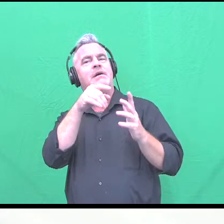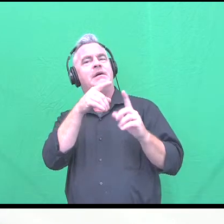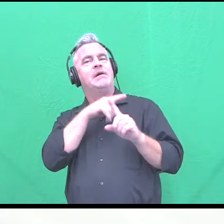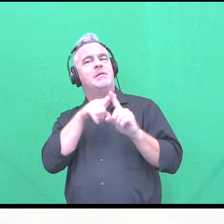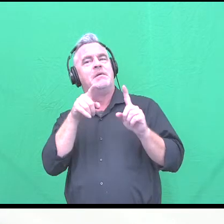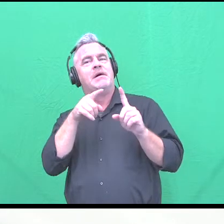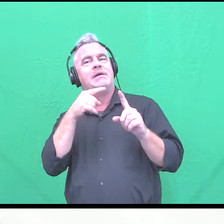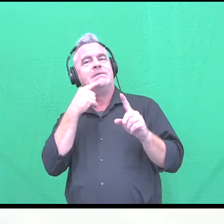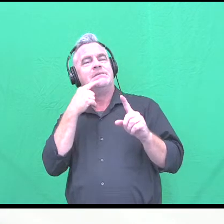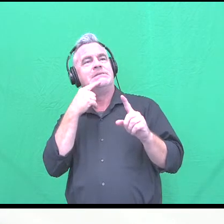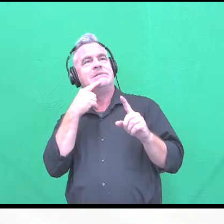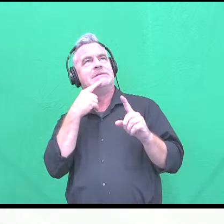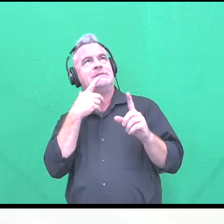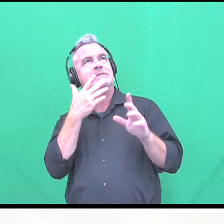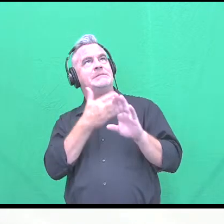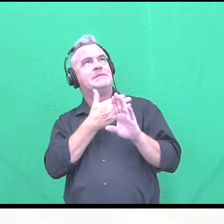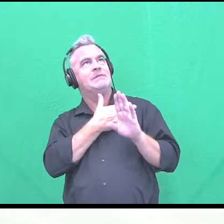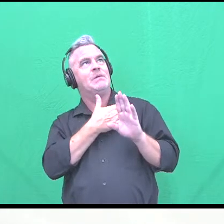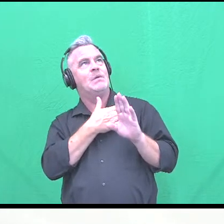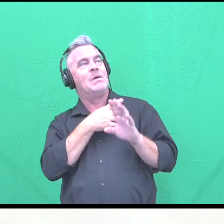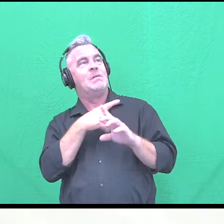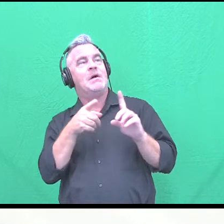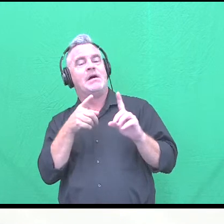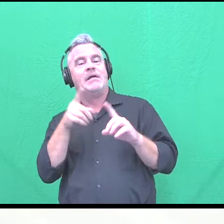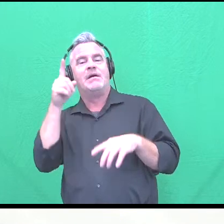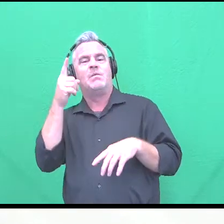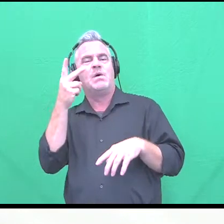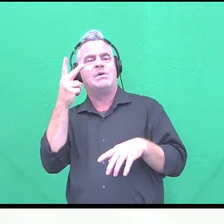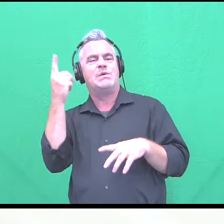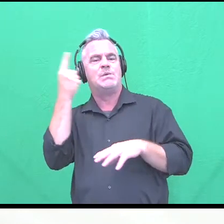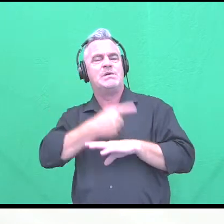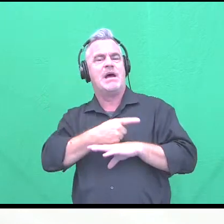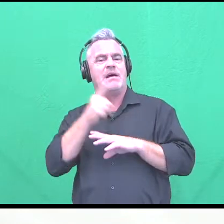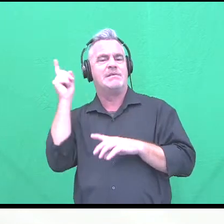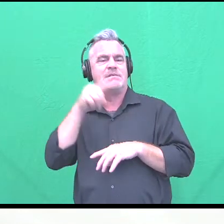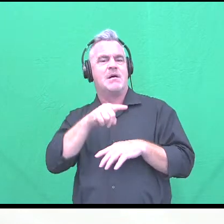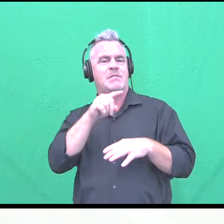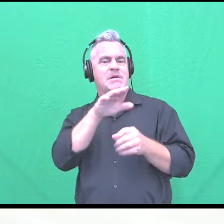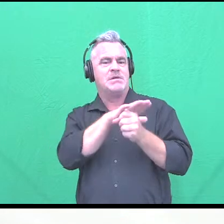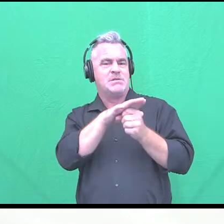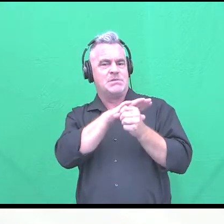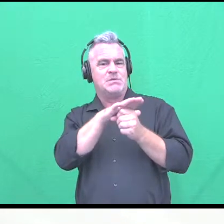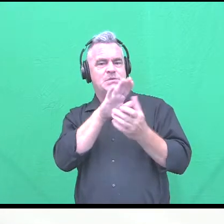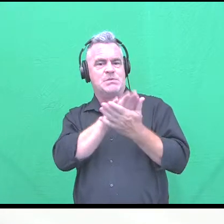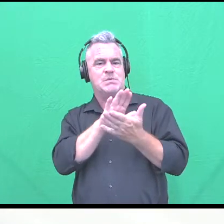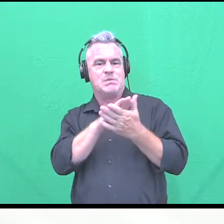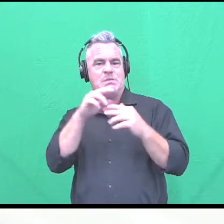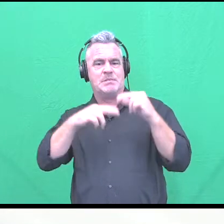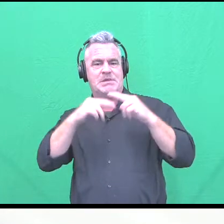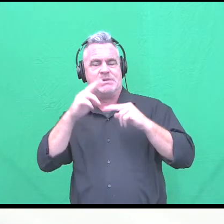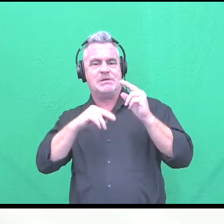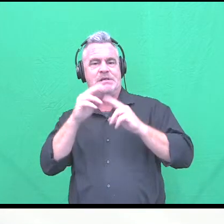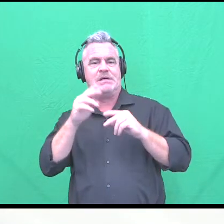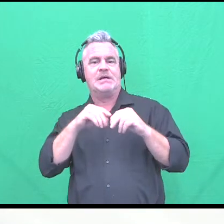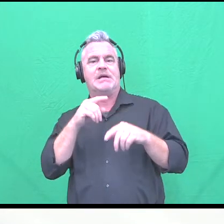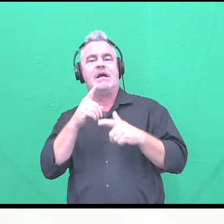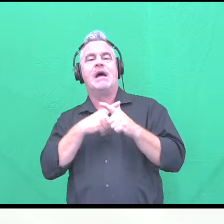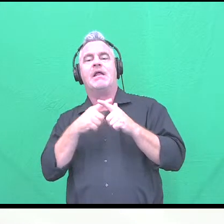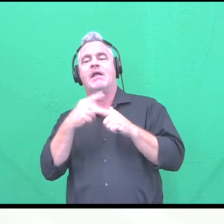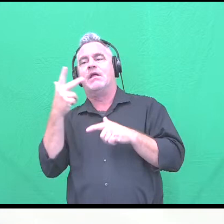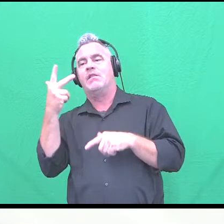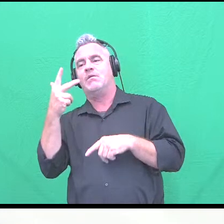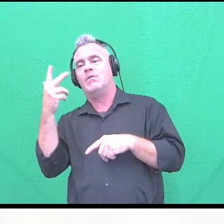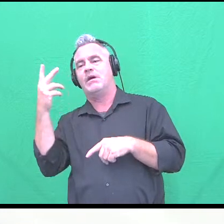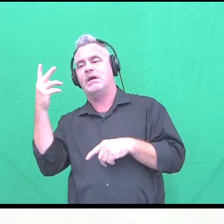school closures, but students come to school 1 or 2 days a week where they interact with teachers and their peers, and then they